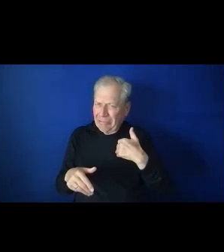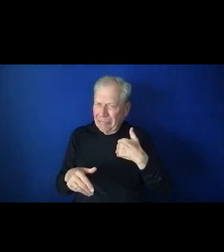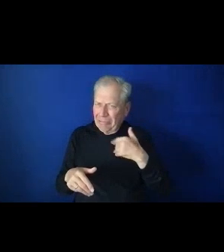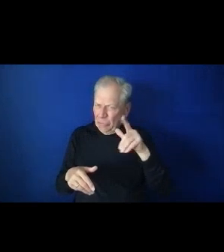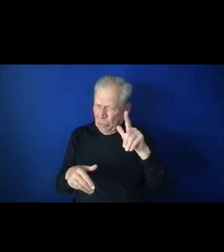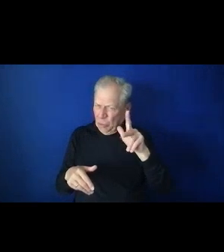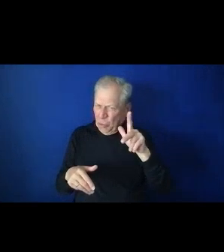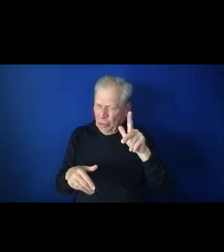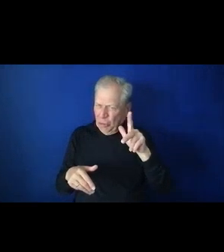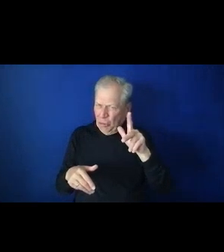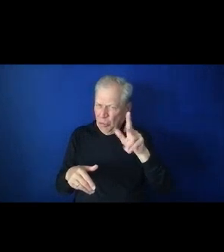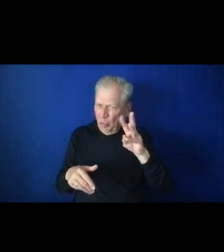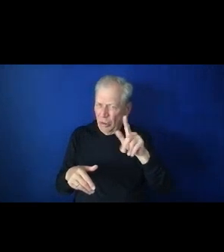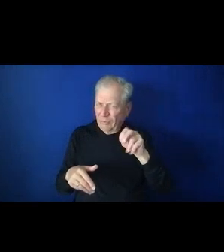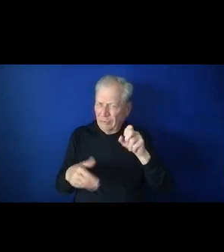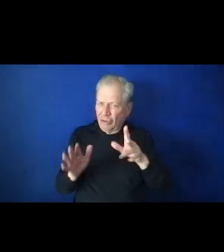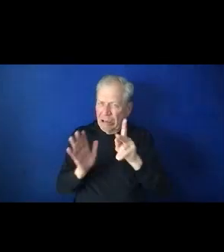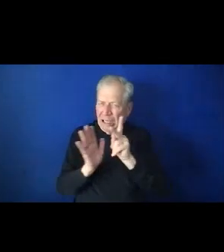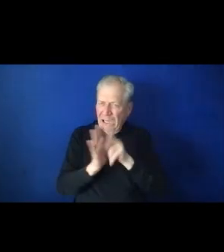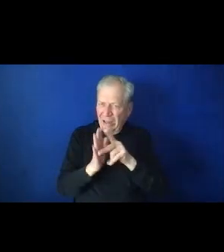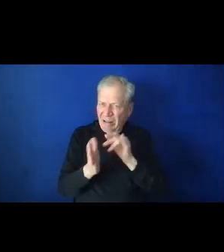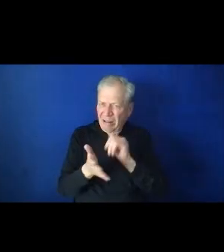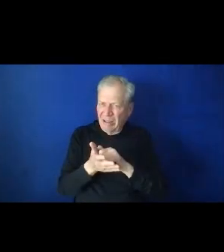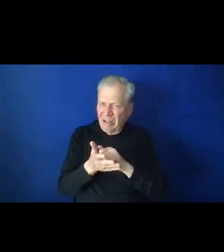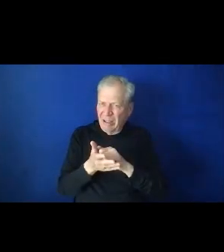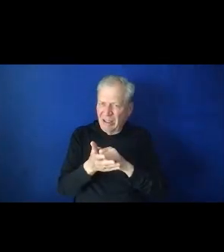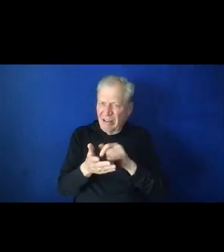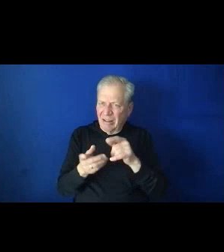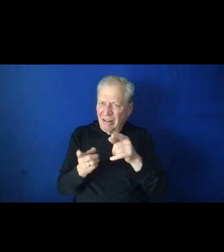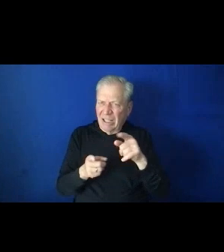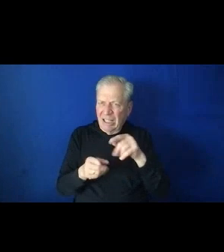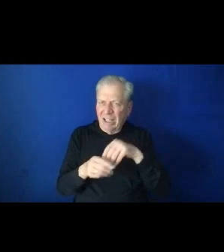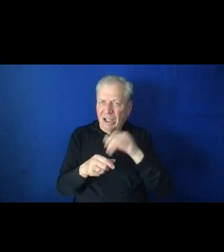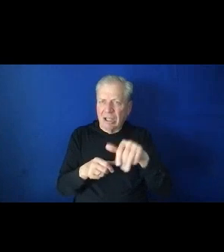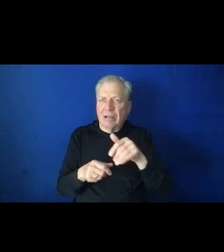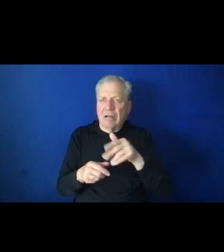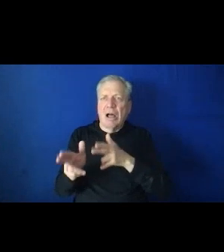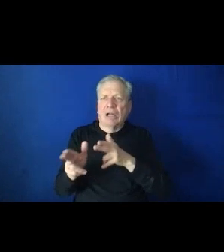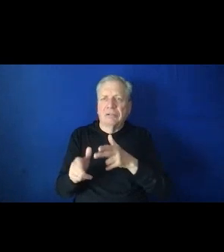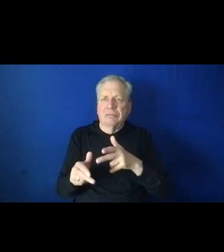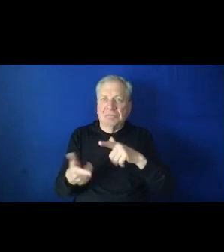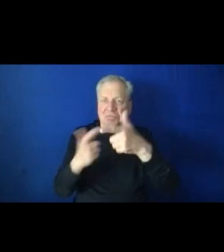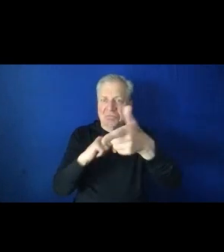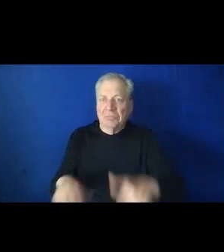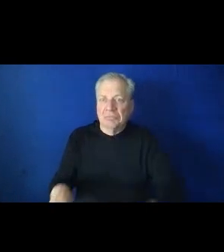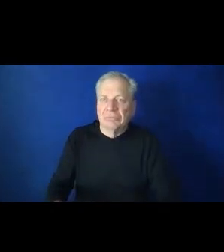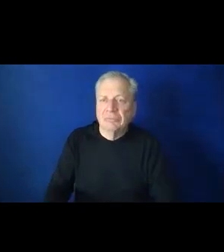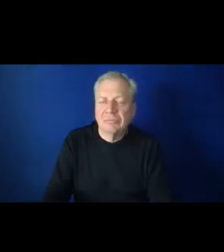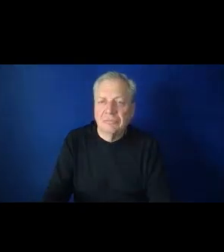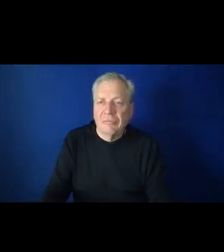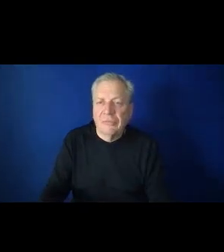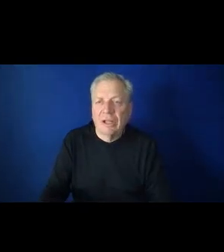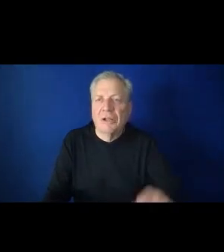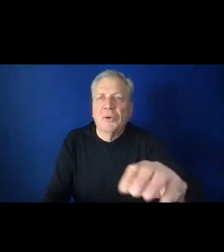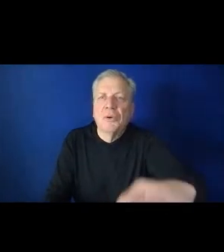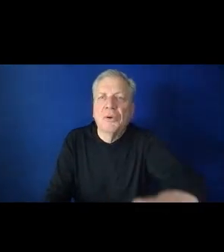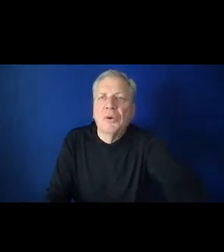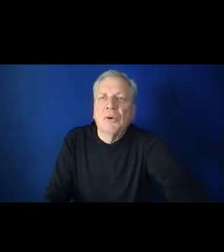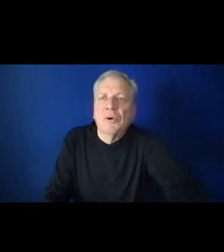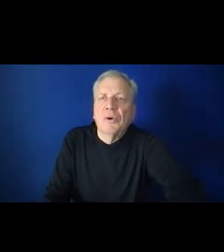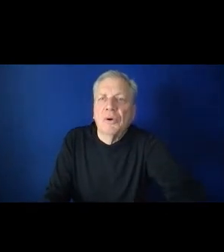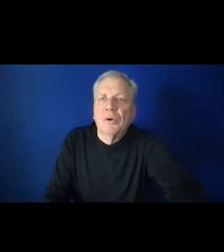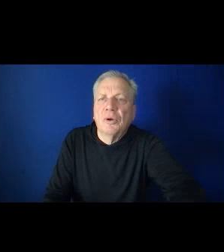23 wolves killed that were accidents in that hunt. And again, it's not necessarily about the number killed,